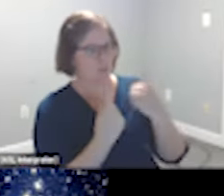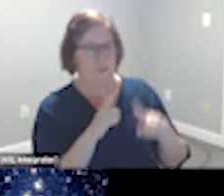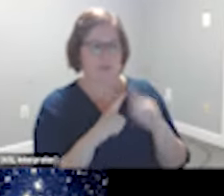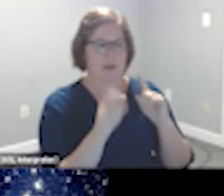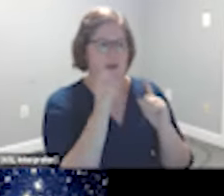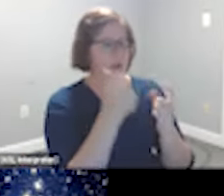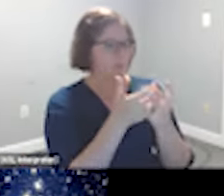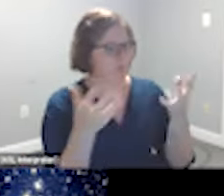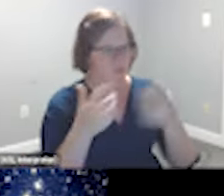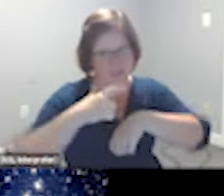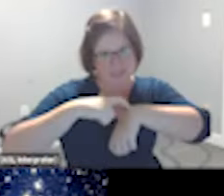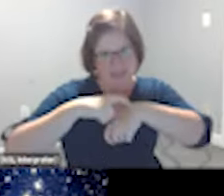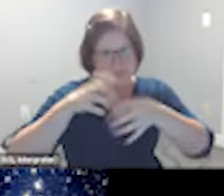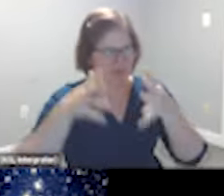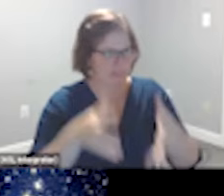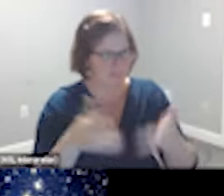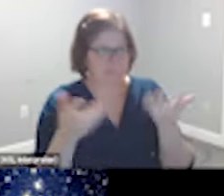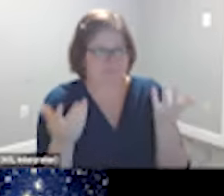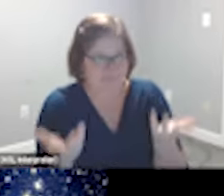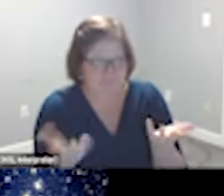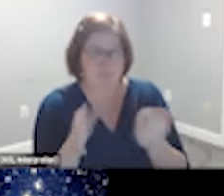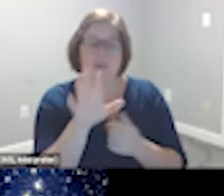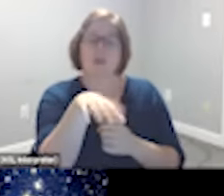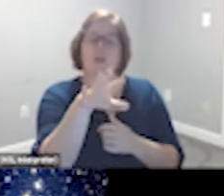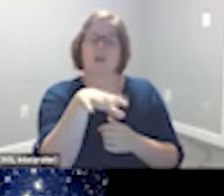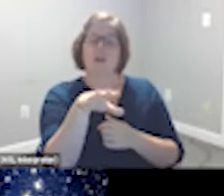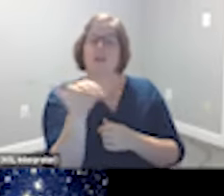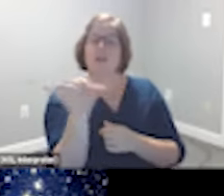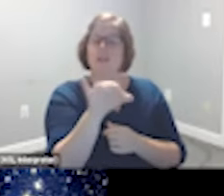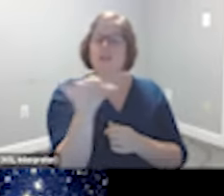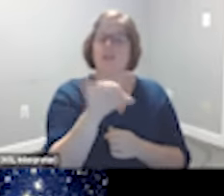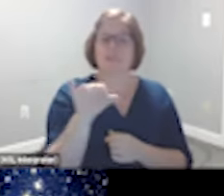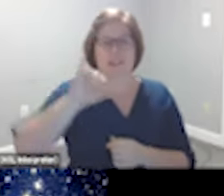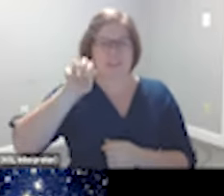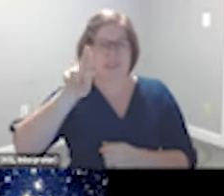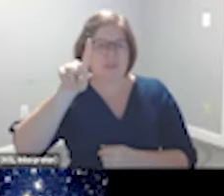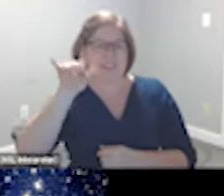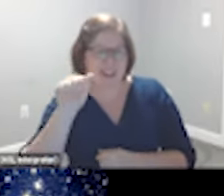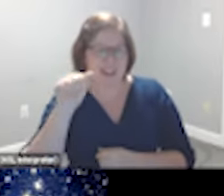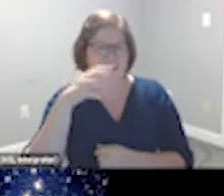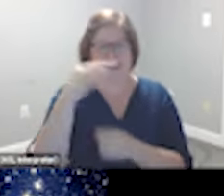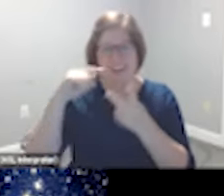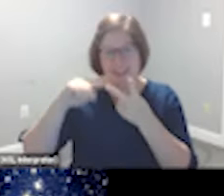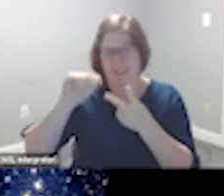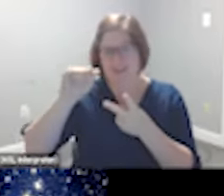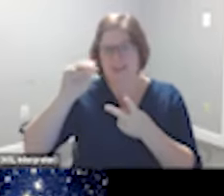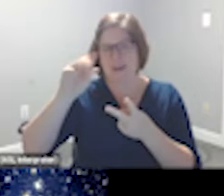get to them all. But what I will say to folks is, like Julia and like Amanda and like